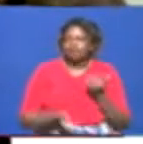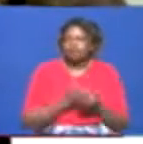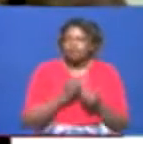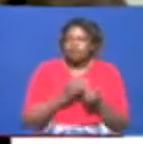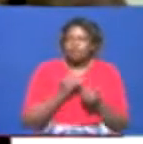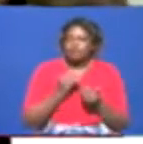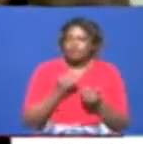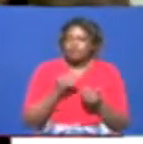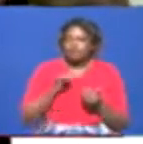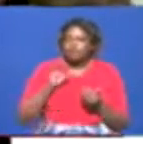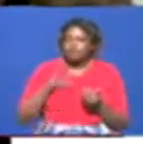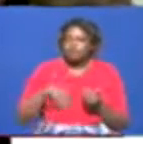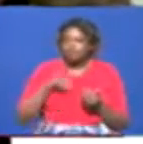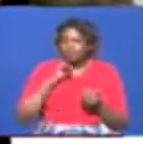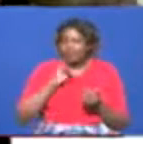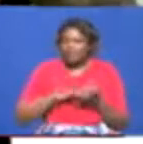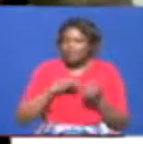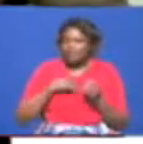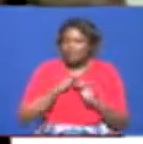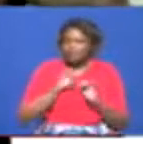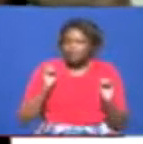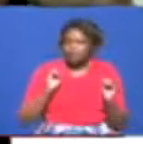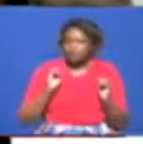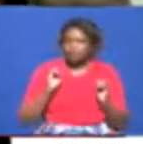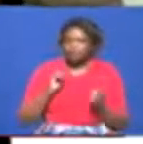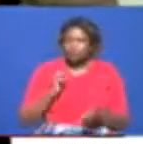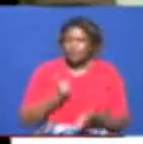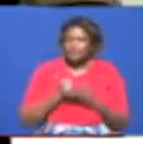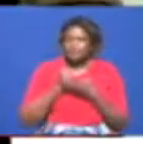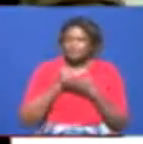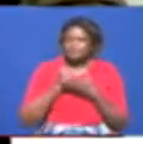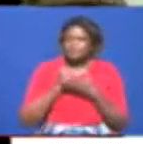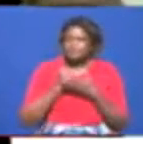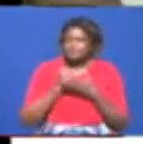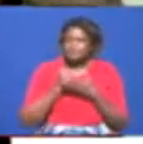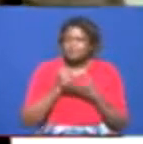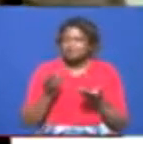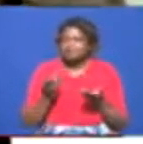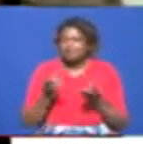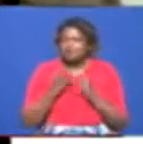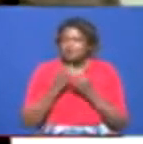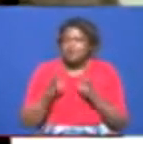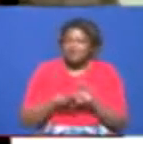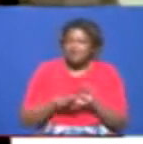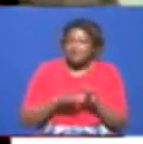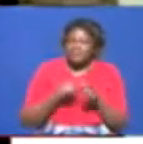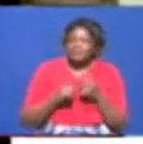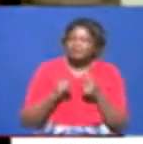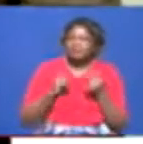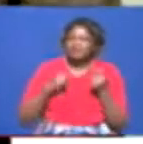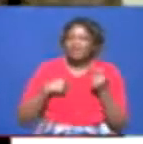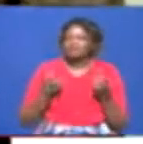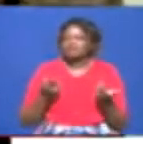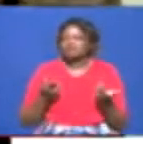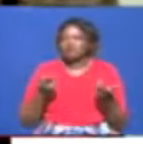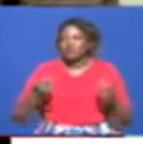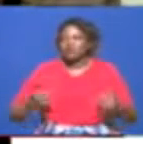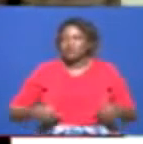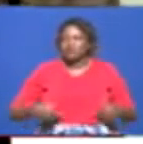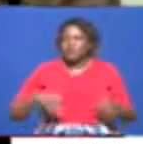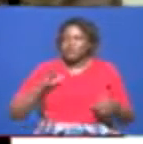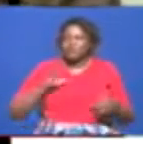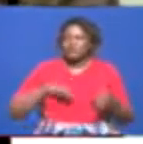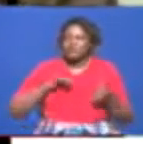with the help of the relatives, and at her teenage stage, her mother gets married only